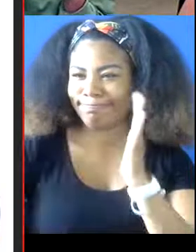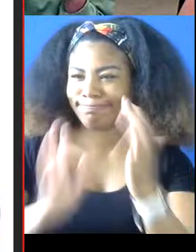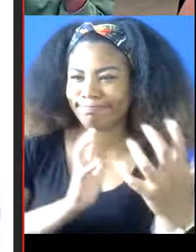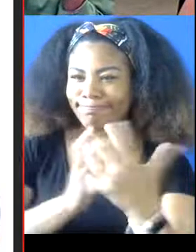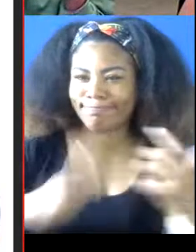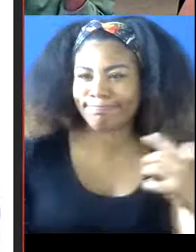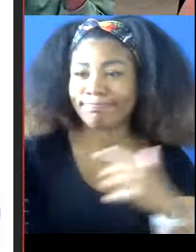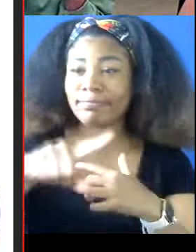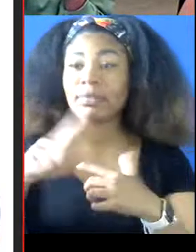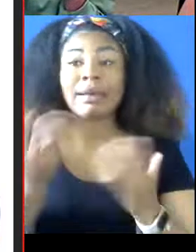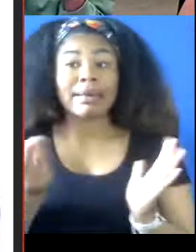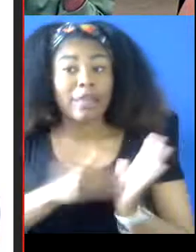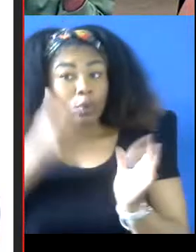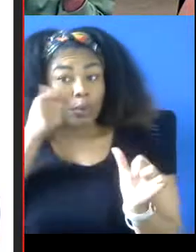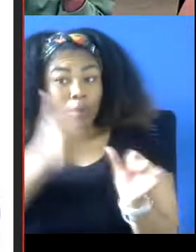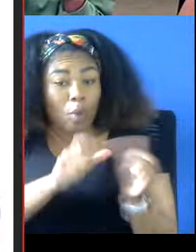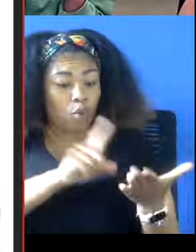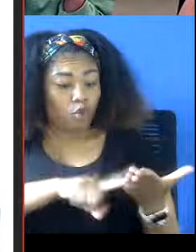it's so important